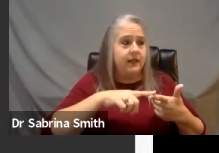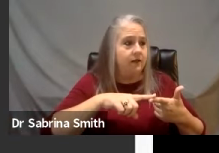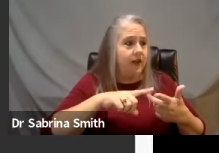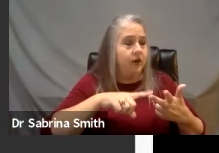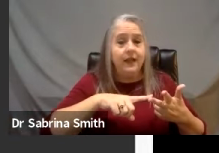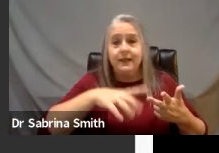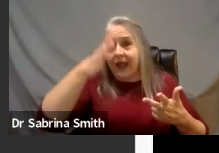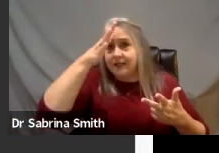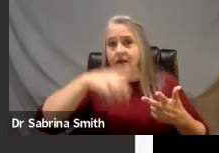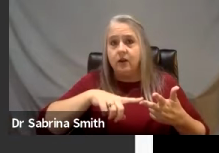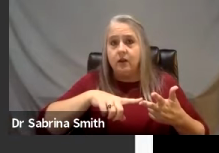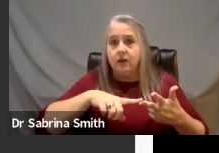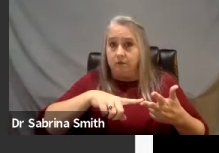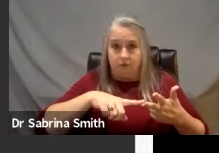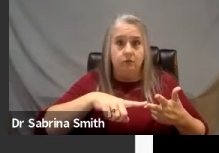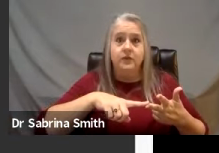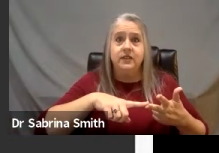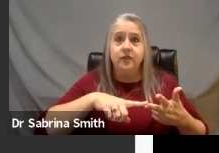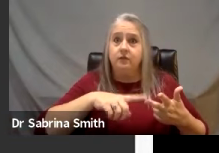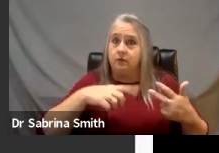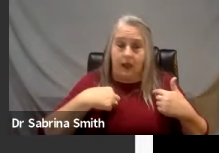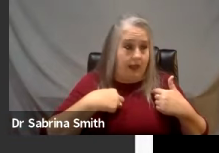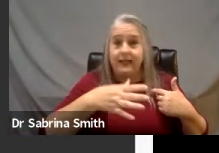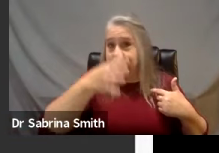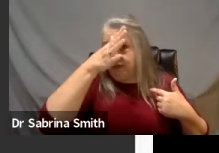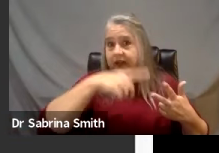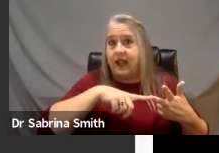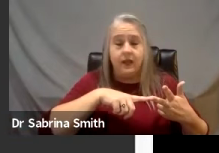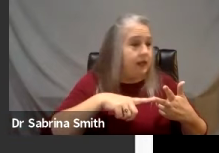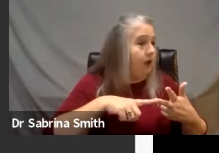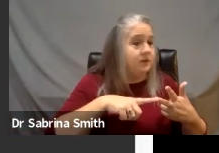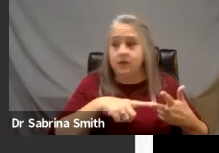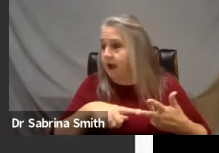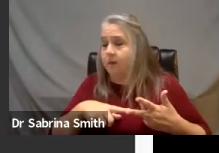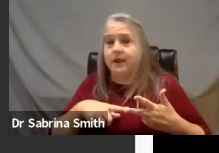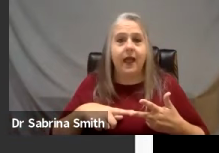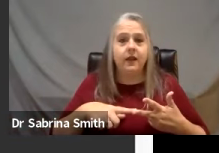and I identified her. Dad's here. What's different? I identified